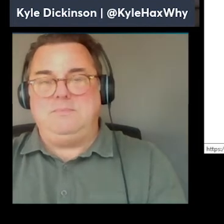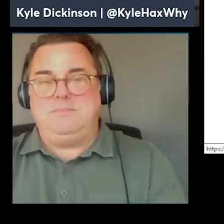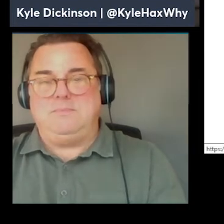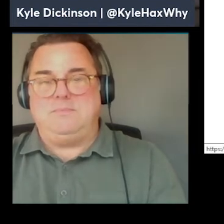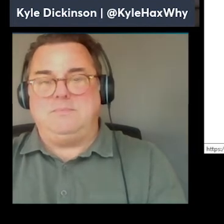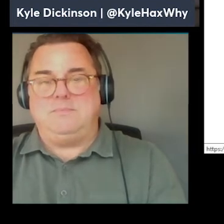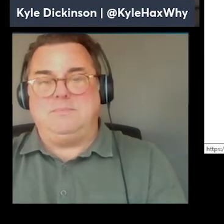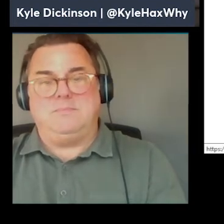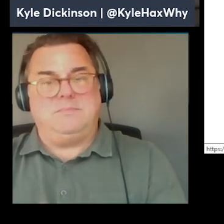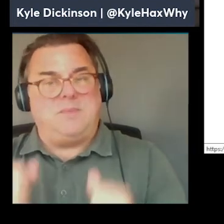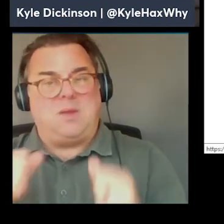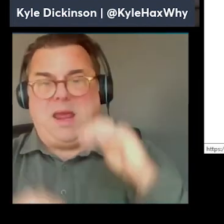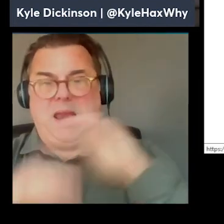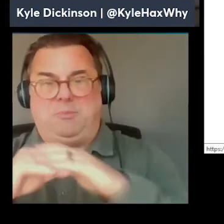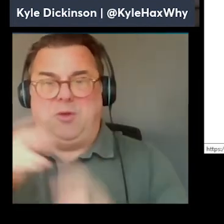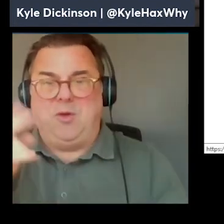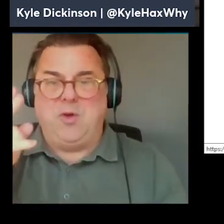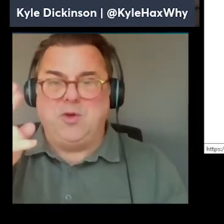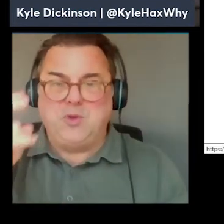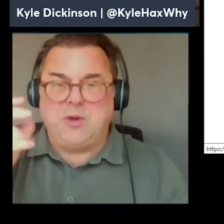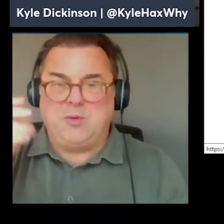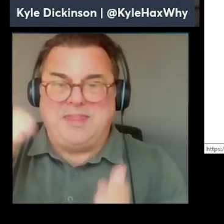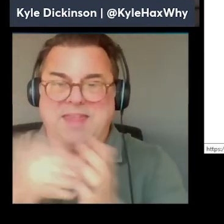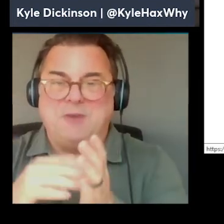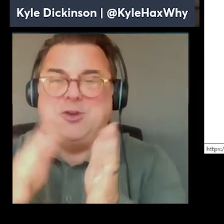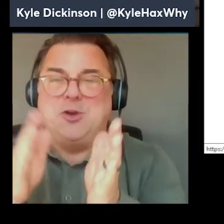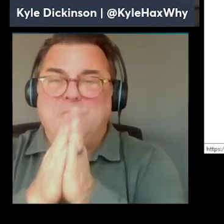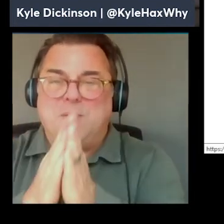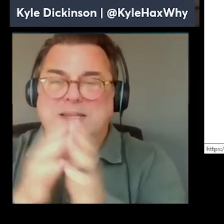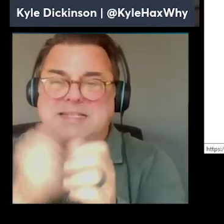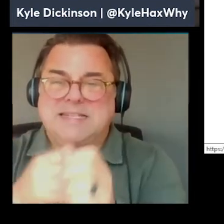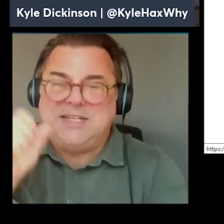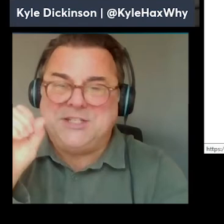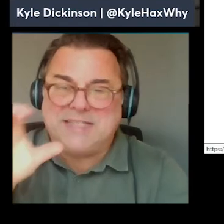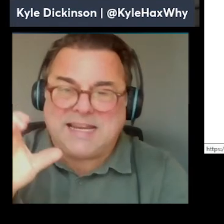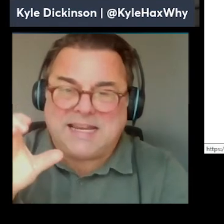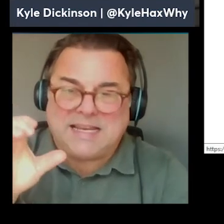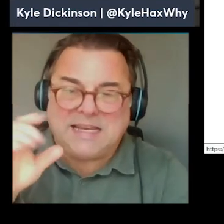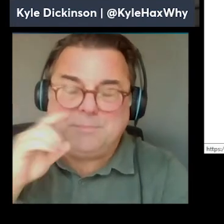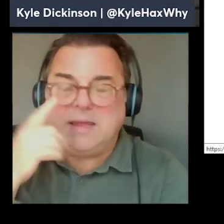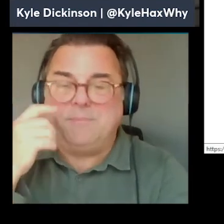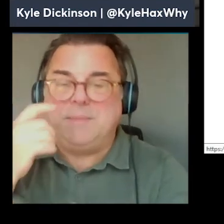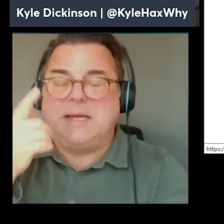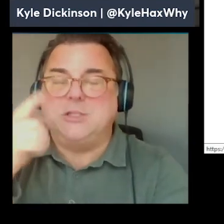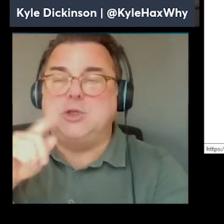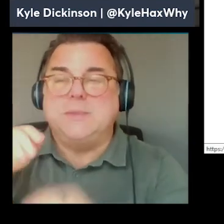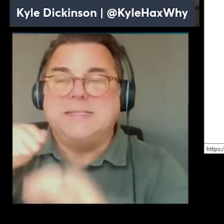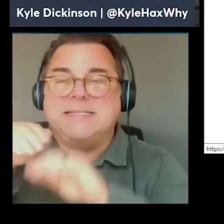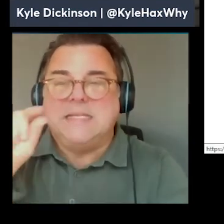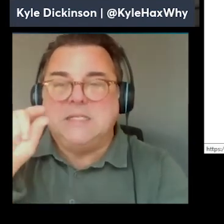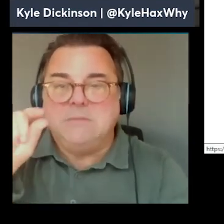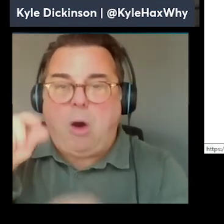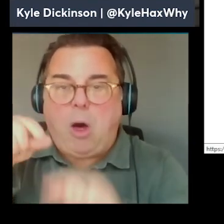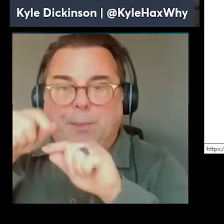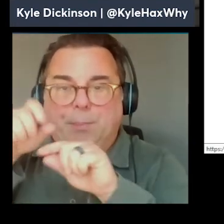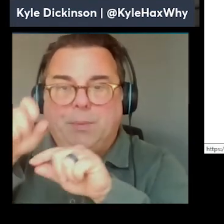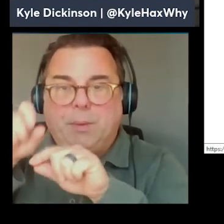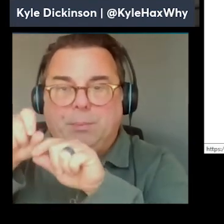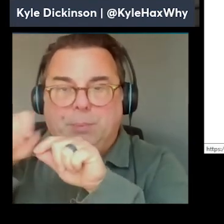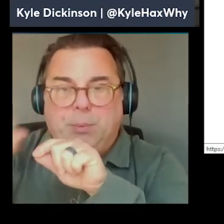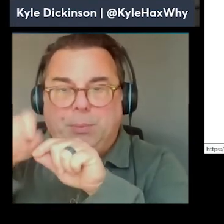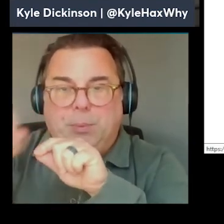200,000 requests per second by transmitting small amounts of data. Right, so that's a big benefit. You don't have to pull the entire